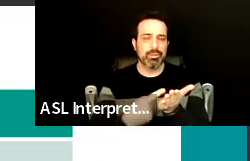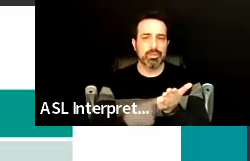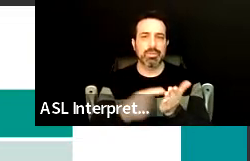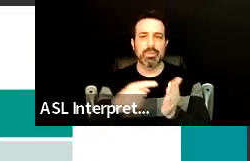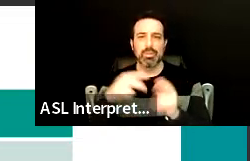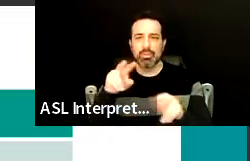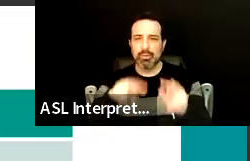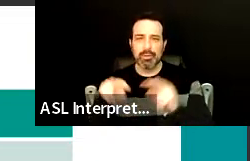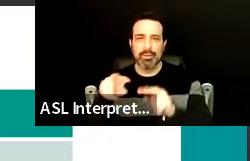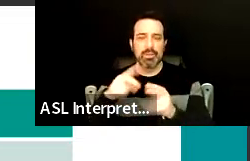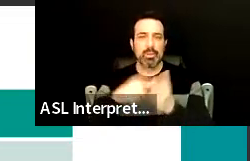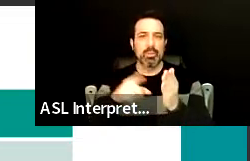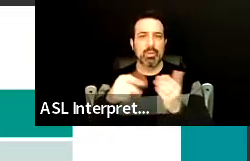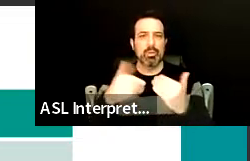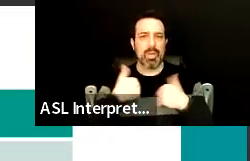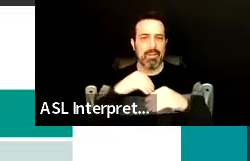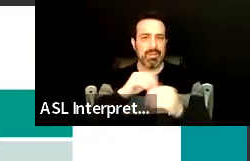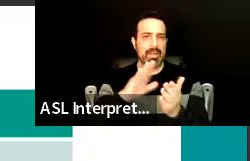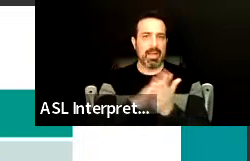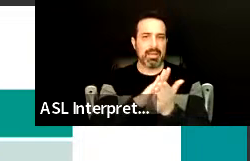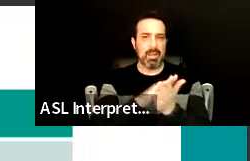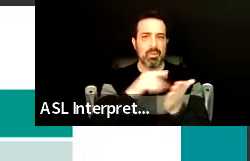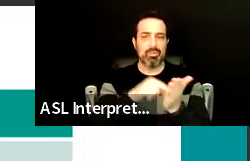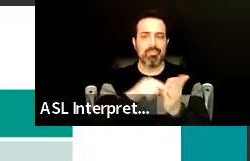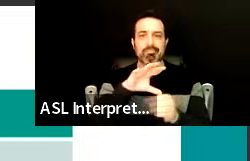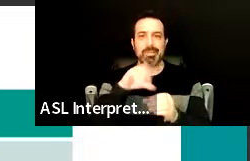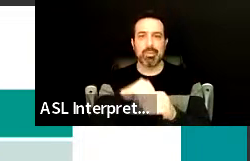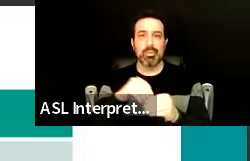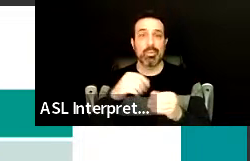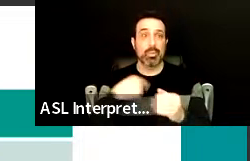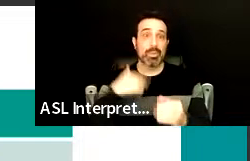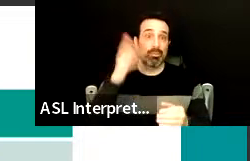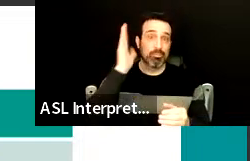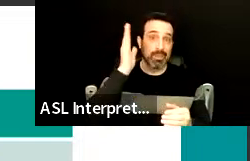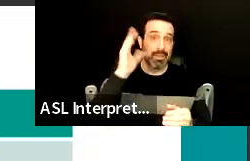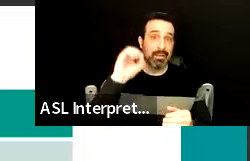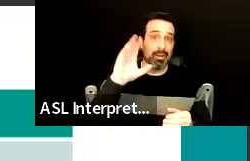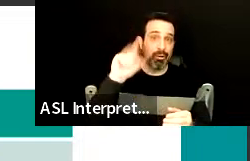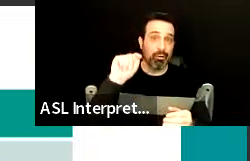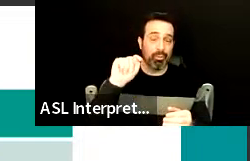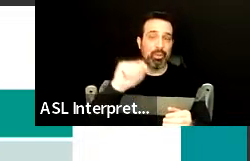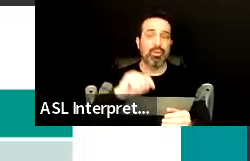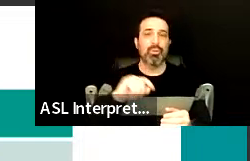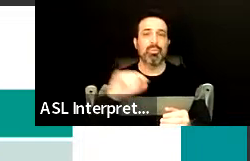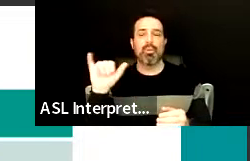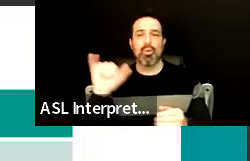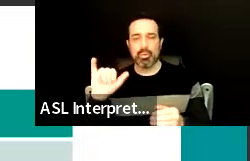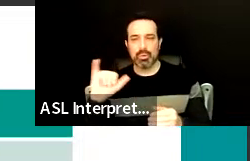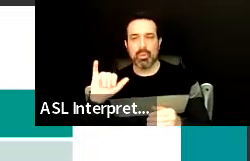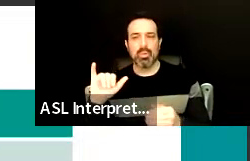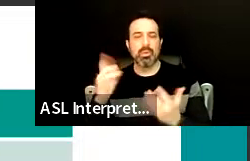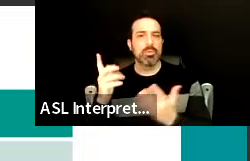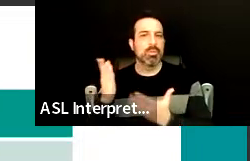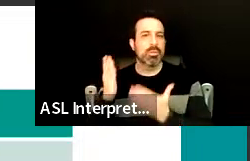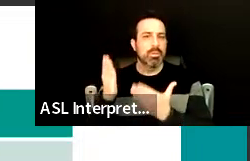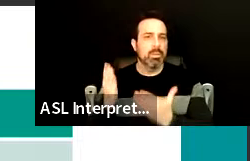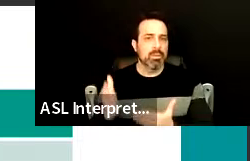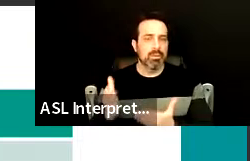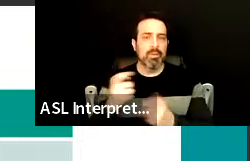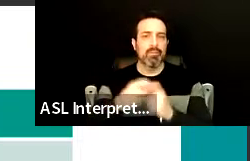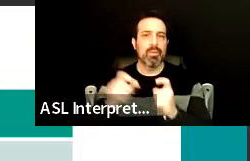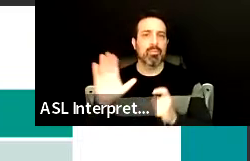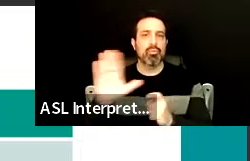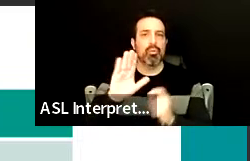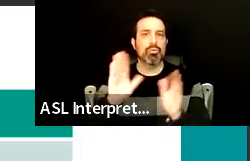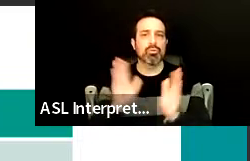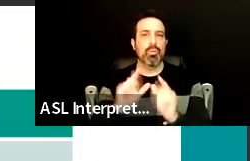reviewing what you have in your handouts, which includes both what we presented in October, but also recommendations that came from your